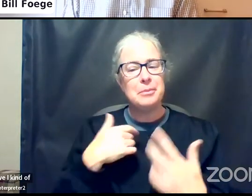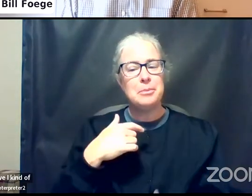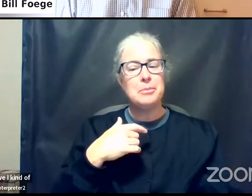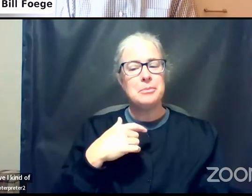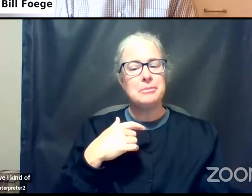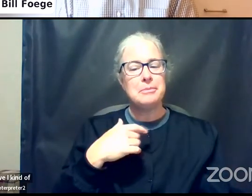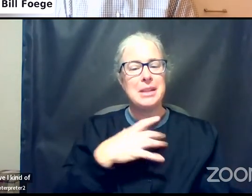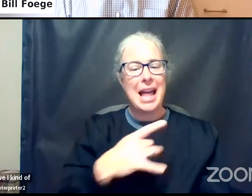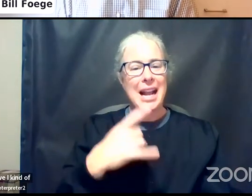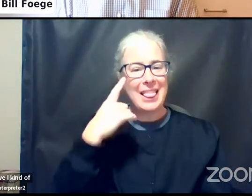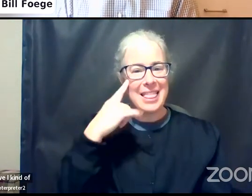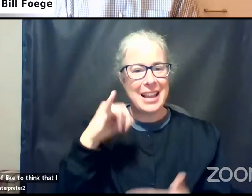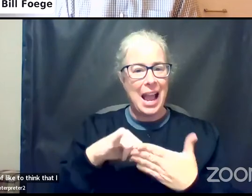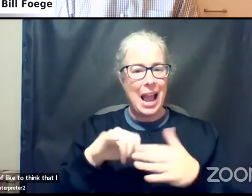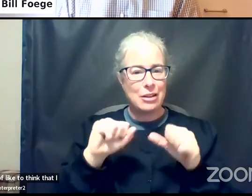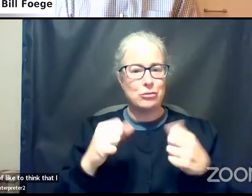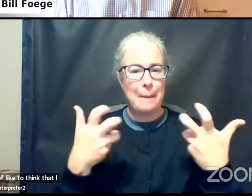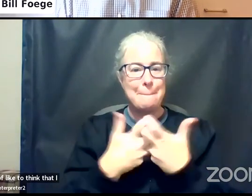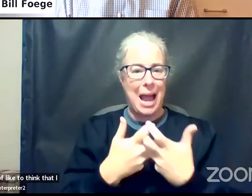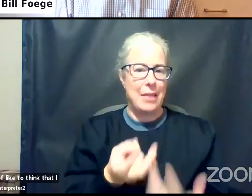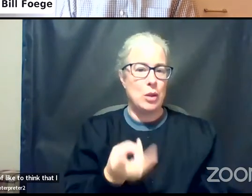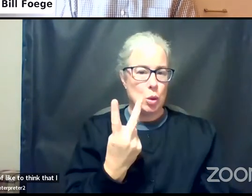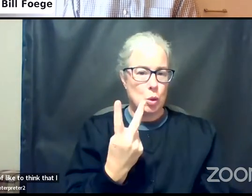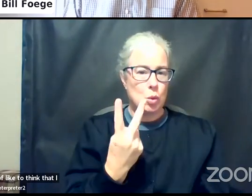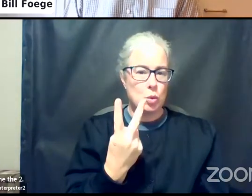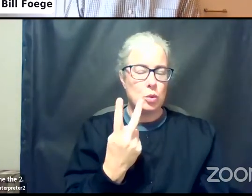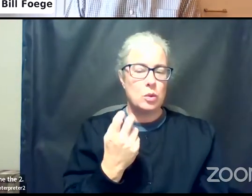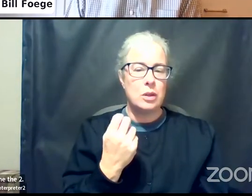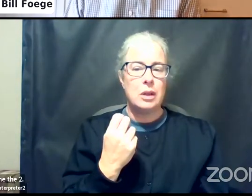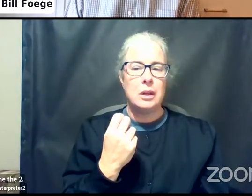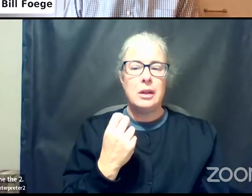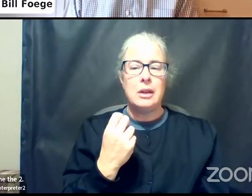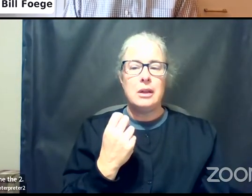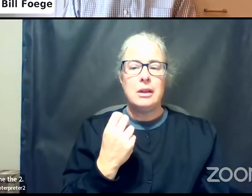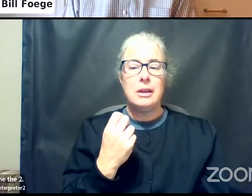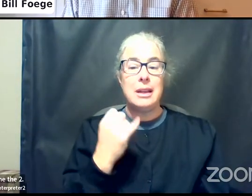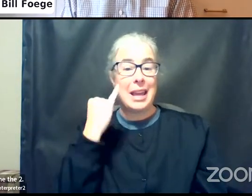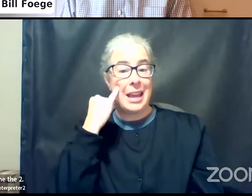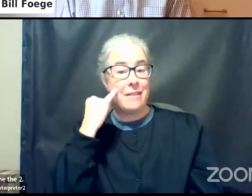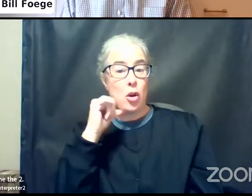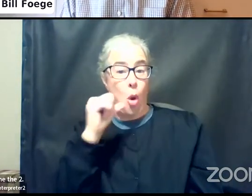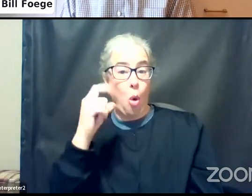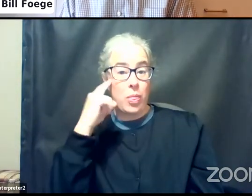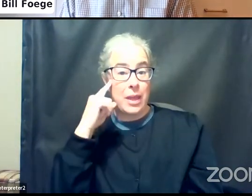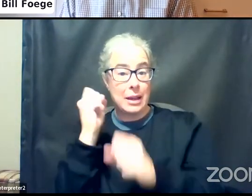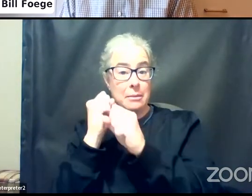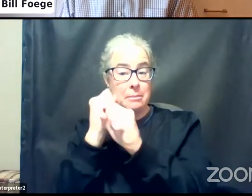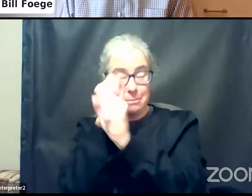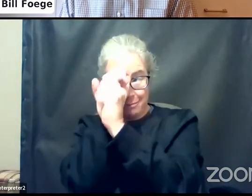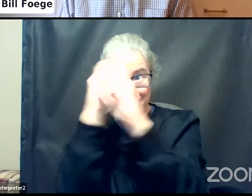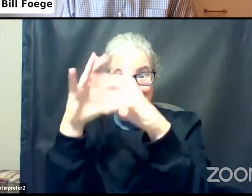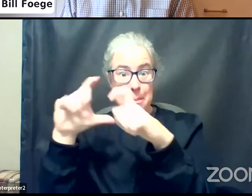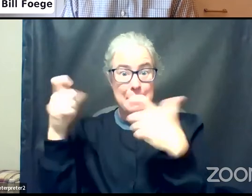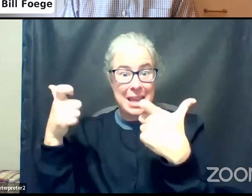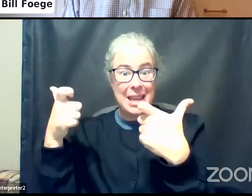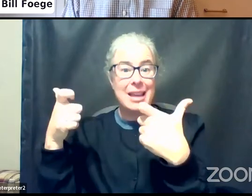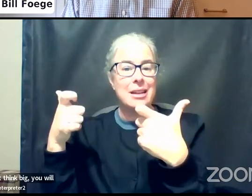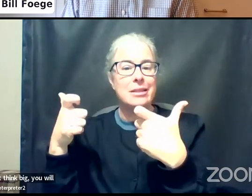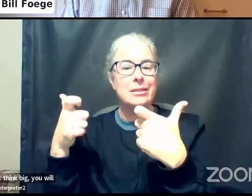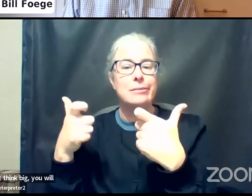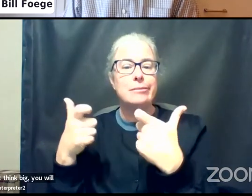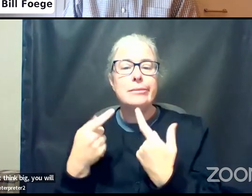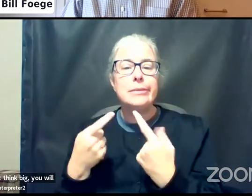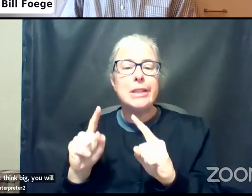think that I was able to combine the two you know I think if you don't think big you will only